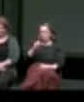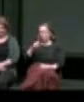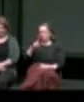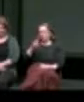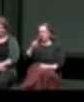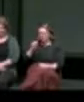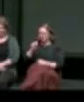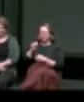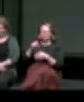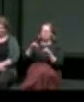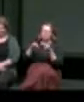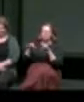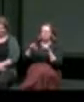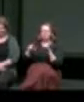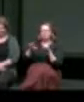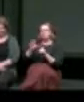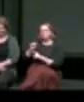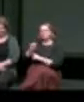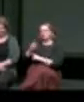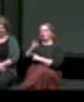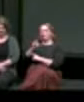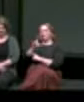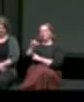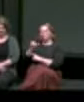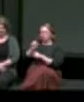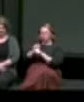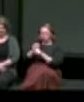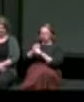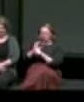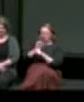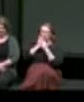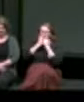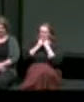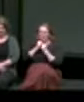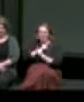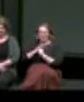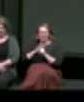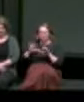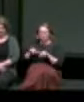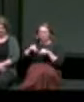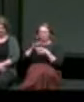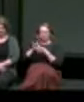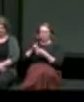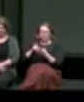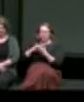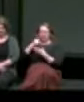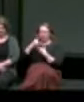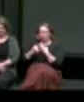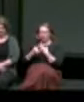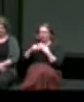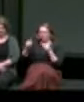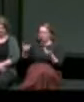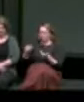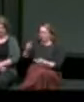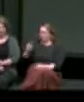the archaeology work our conservation staff is doing related to this project. Welcome, Megan.